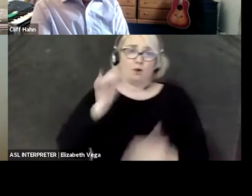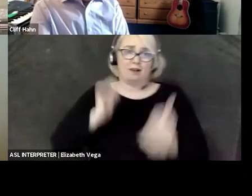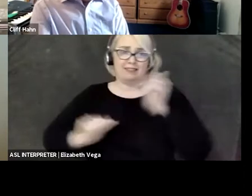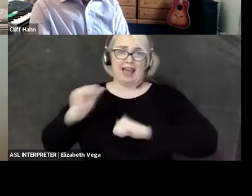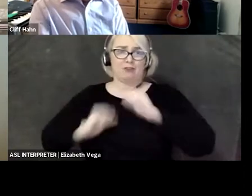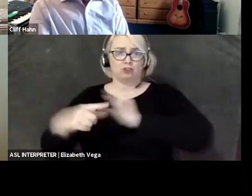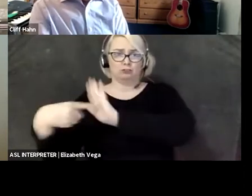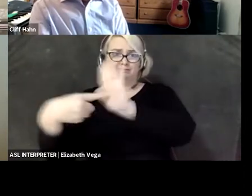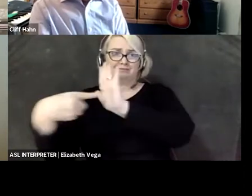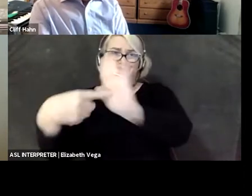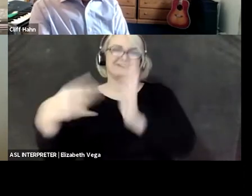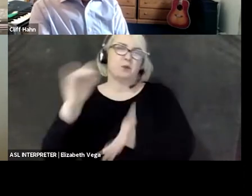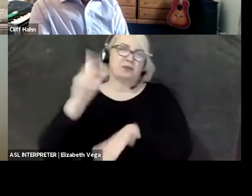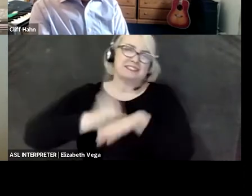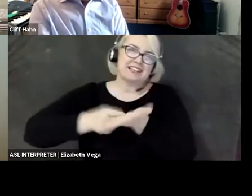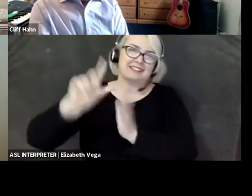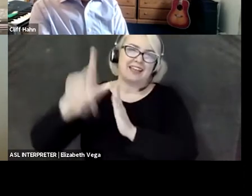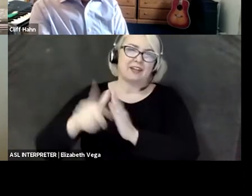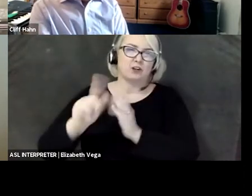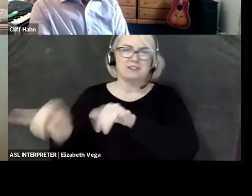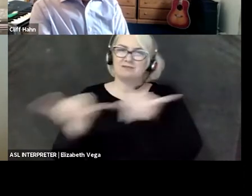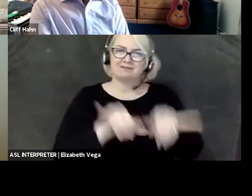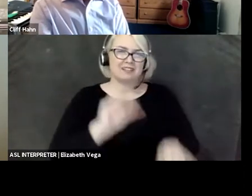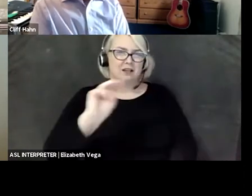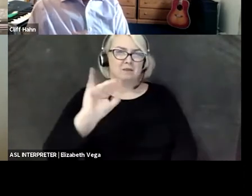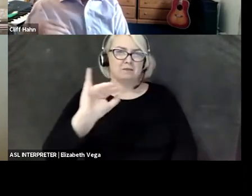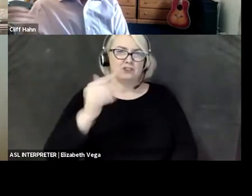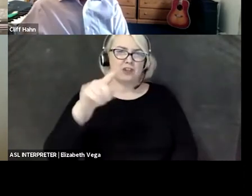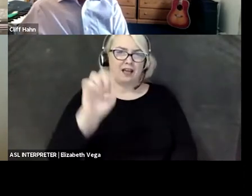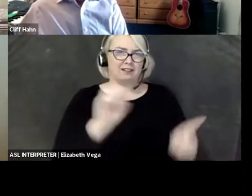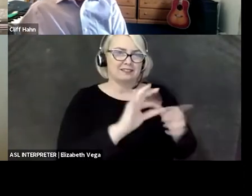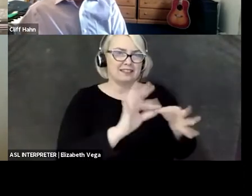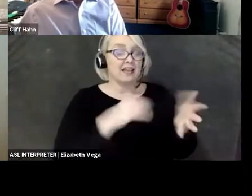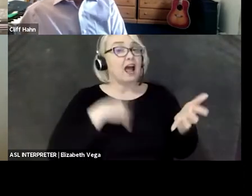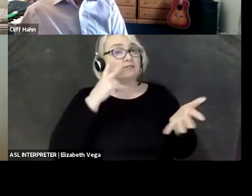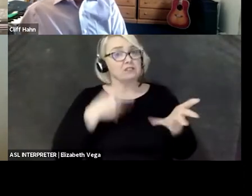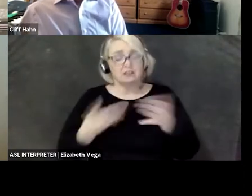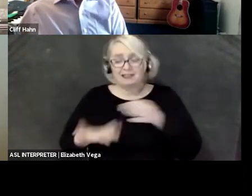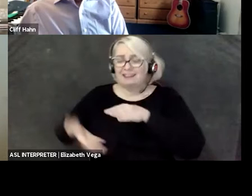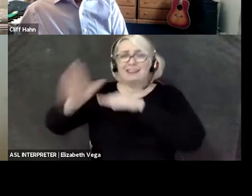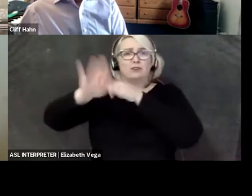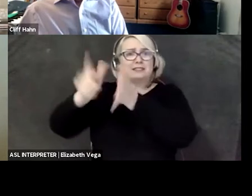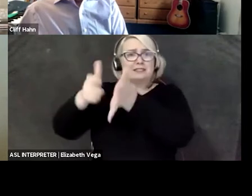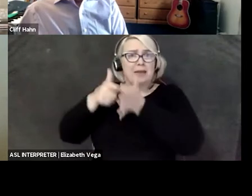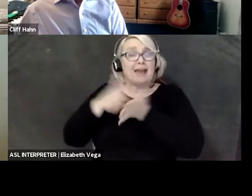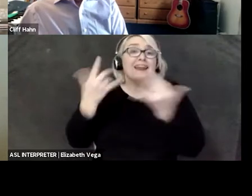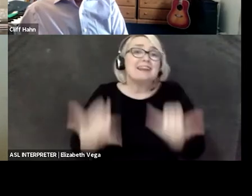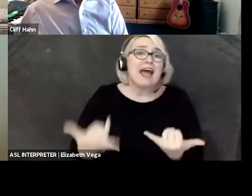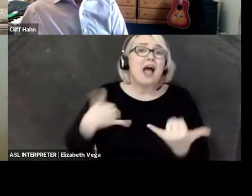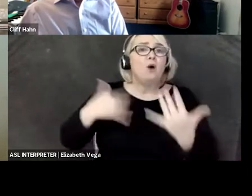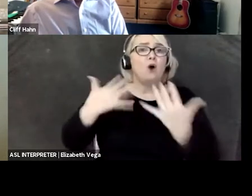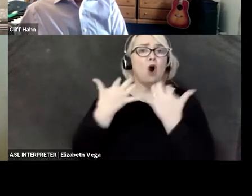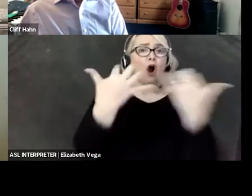Absolutely, like Michelle said, I've seen a rise in demand. I've seen a rise in it's being expected. now in